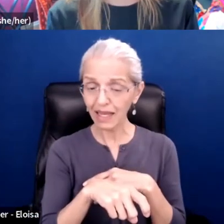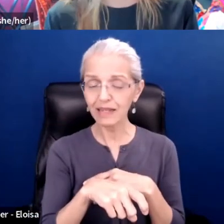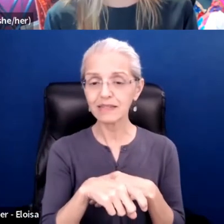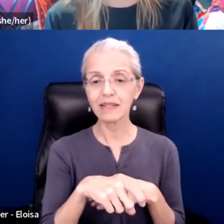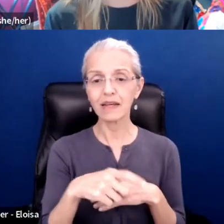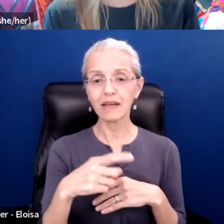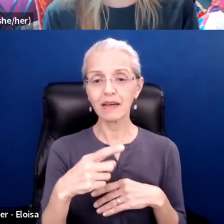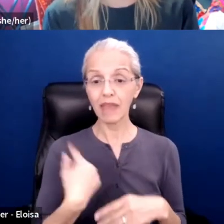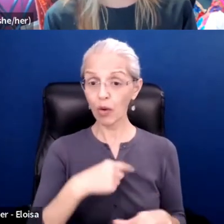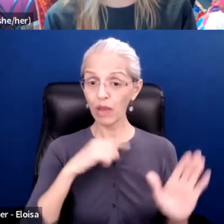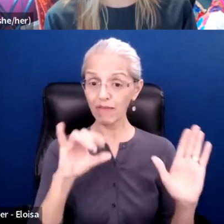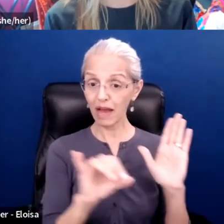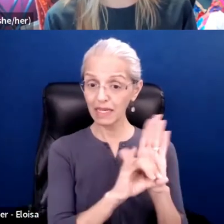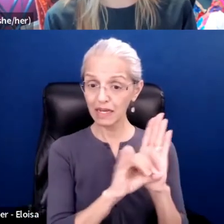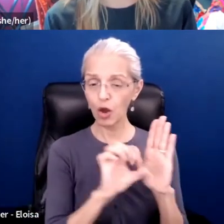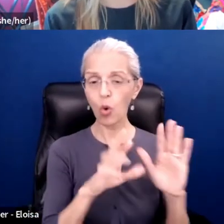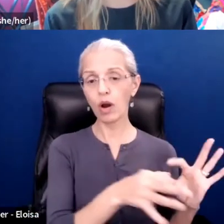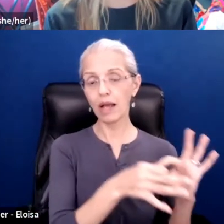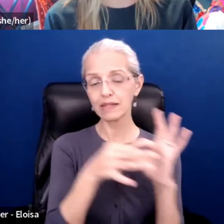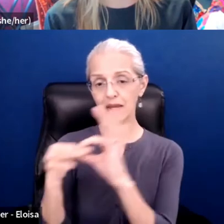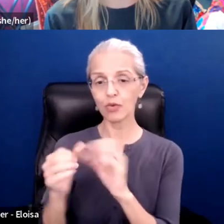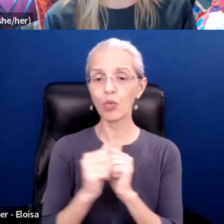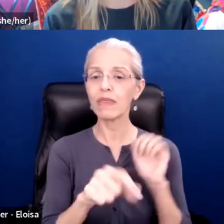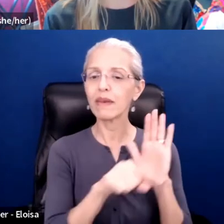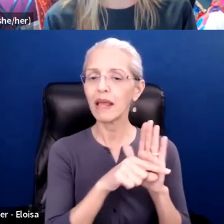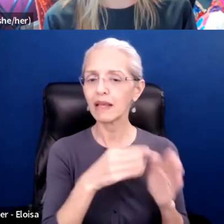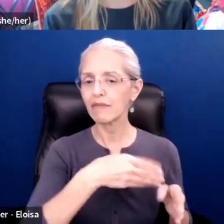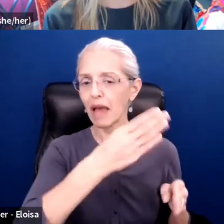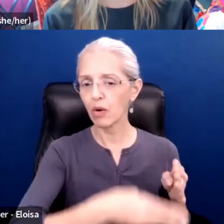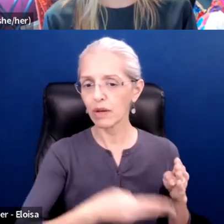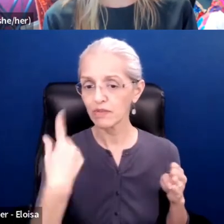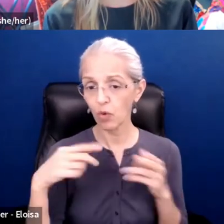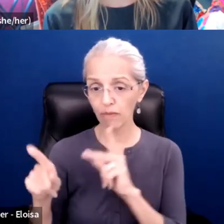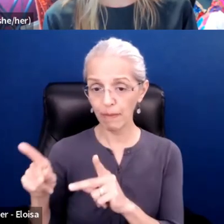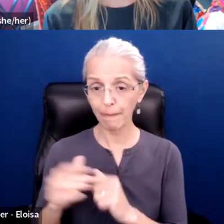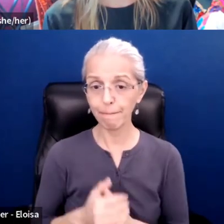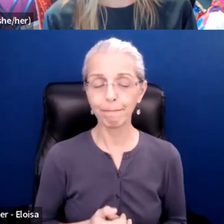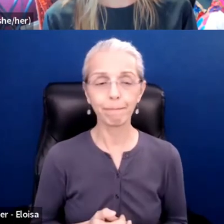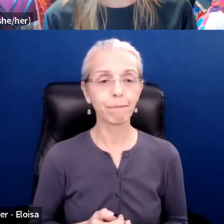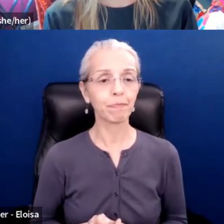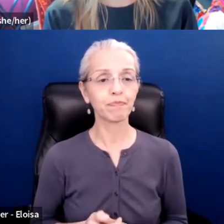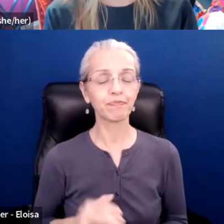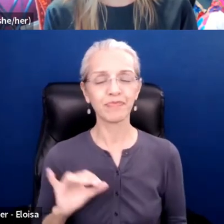that we've identified or associated with negative outcomes for folks. Sure. Well, I think